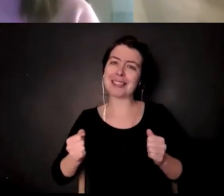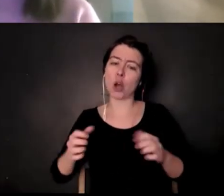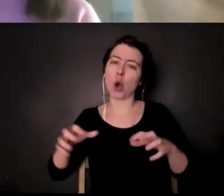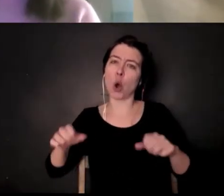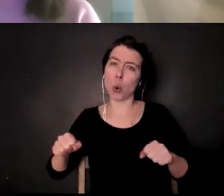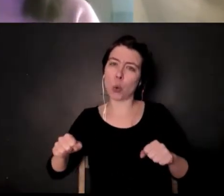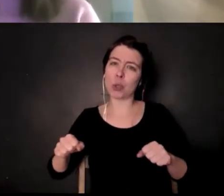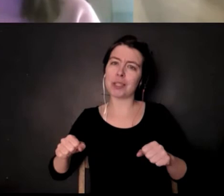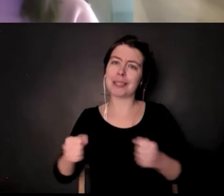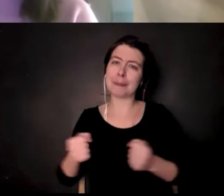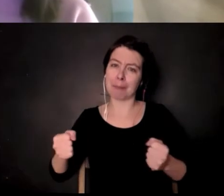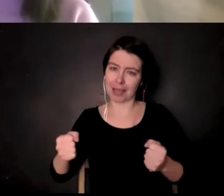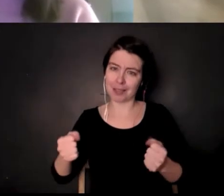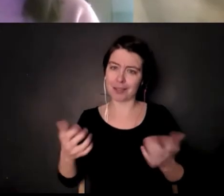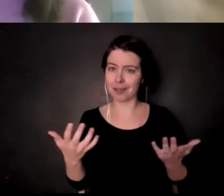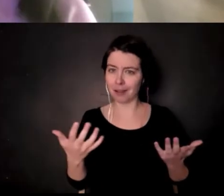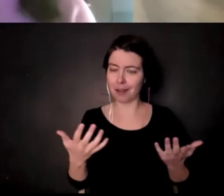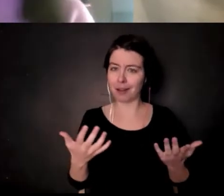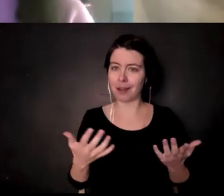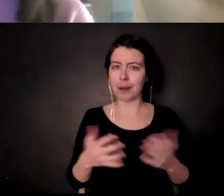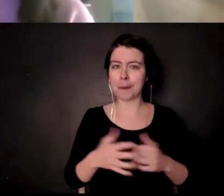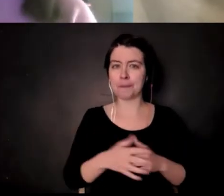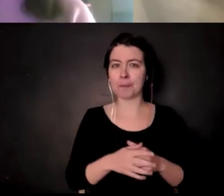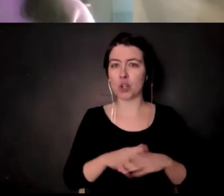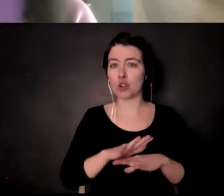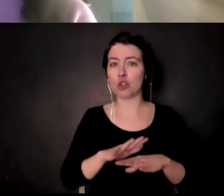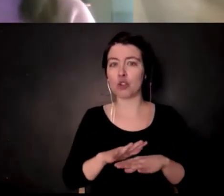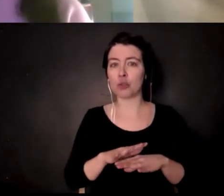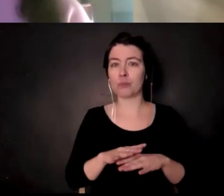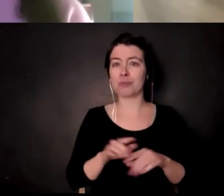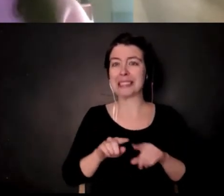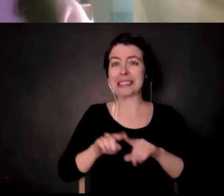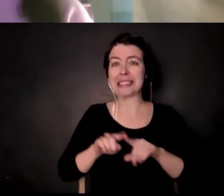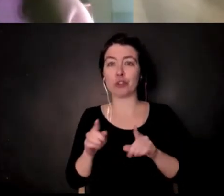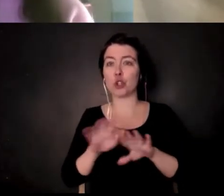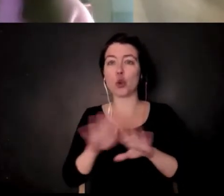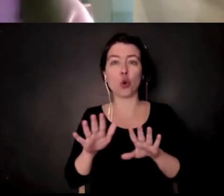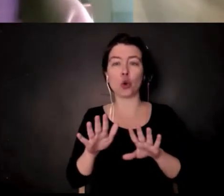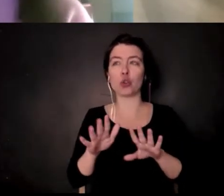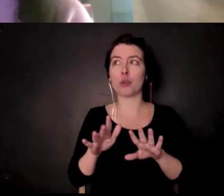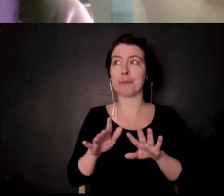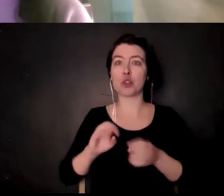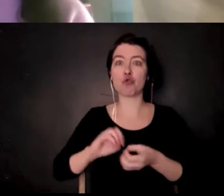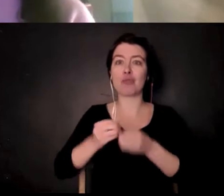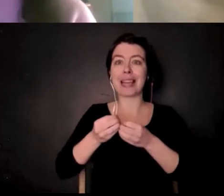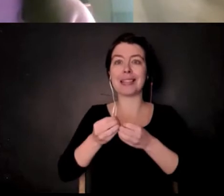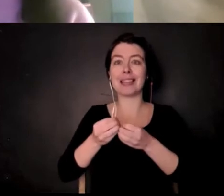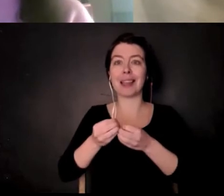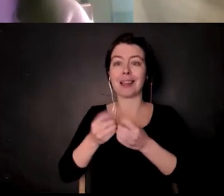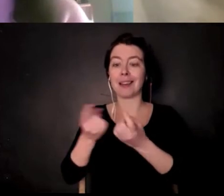now, rather than creating outward facing content, or I don't